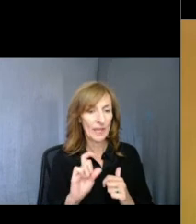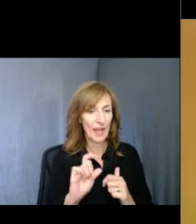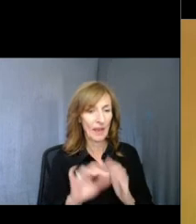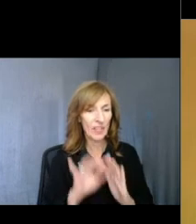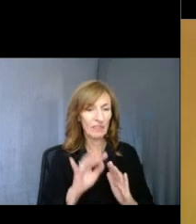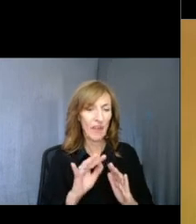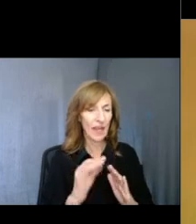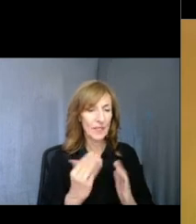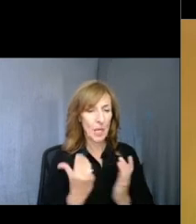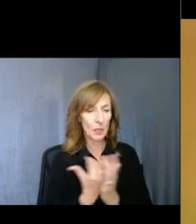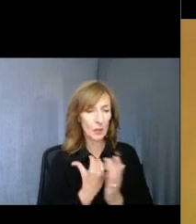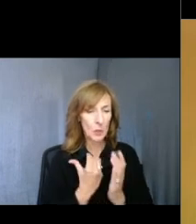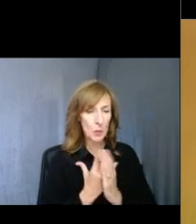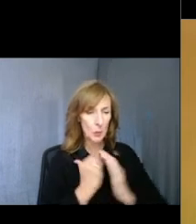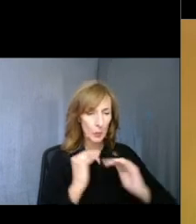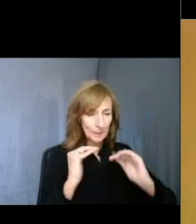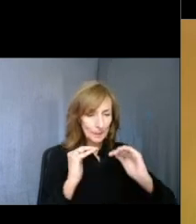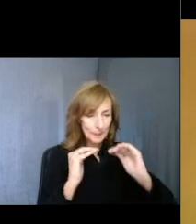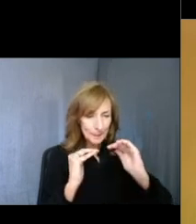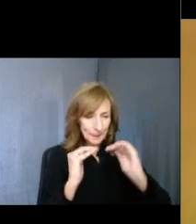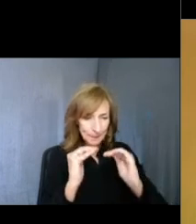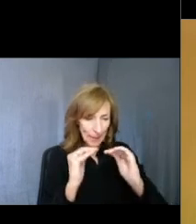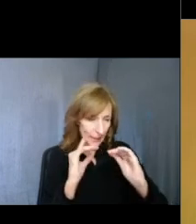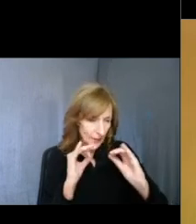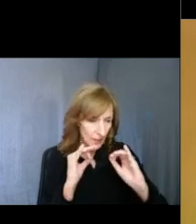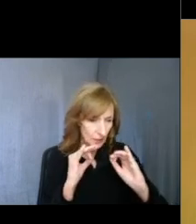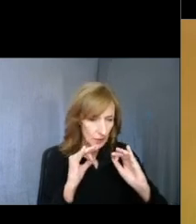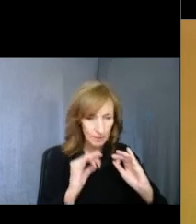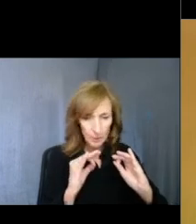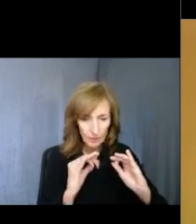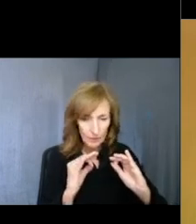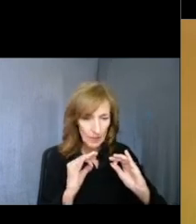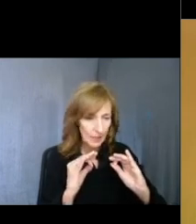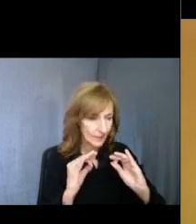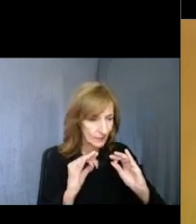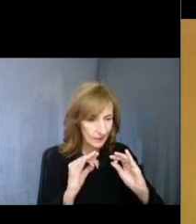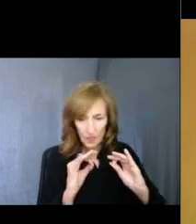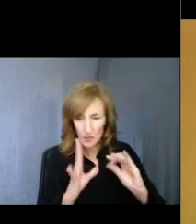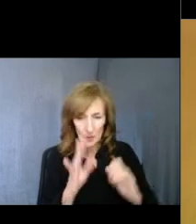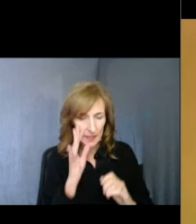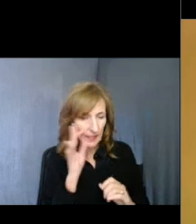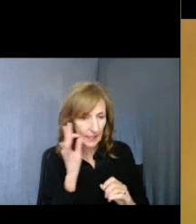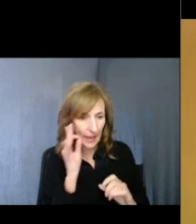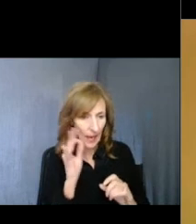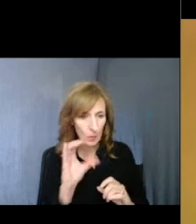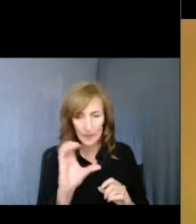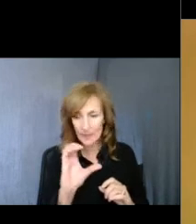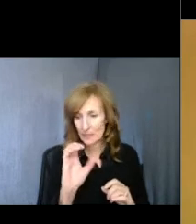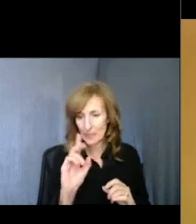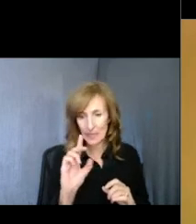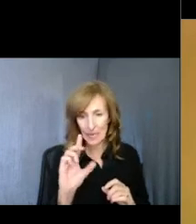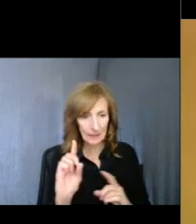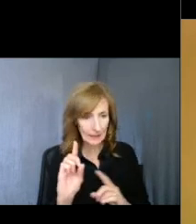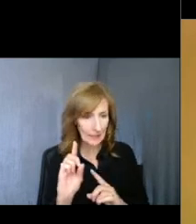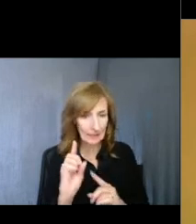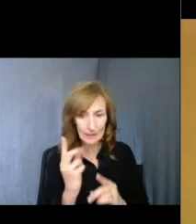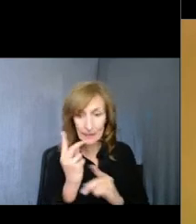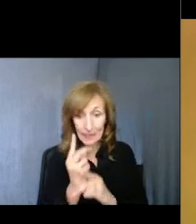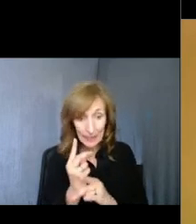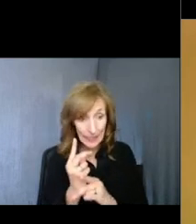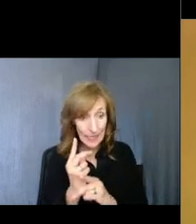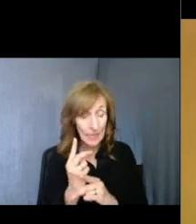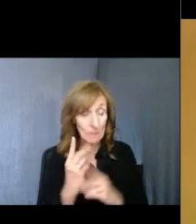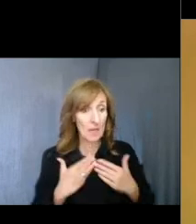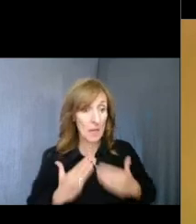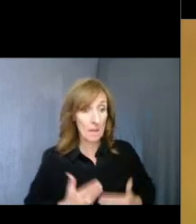for what are the protein requirements of a cat with chronic kidney disease that maintains lean body mass but decreases the amount of